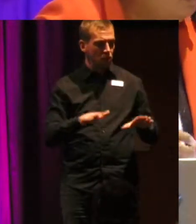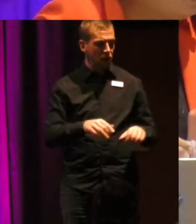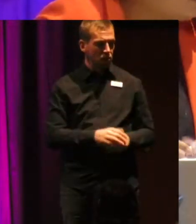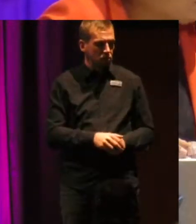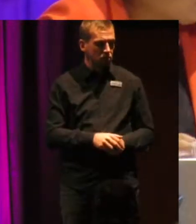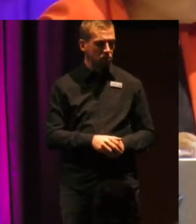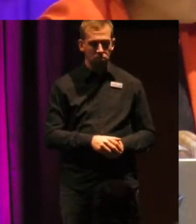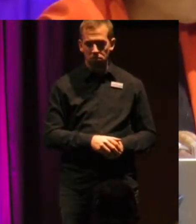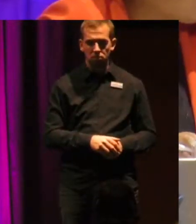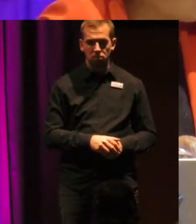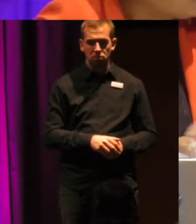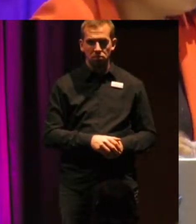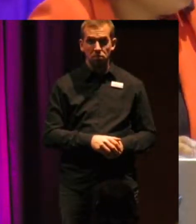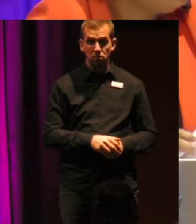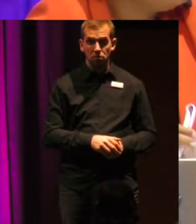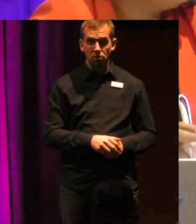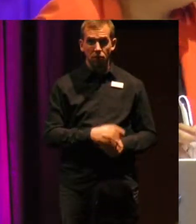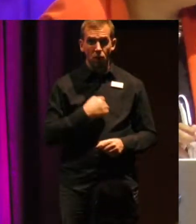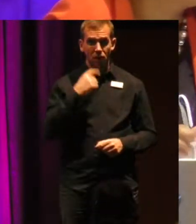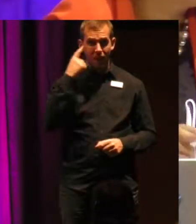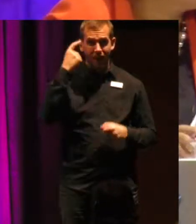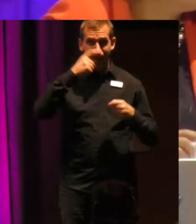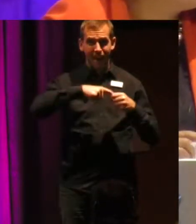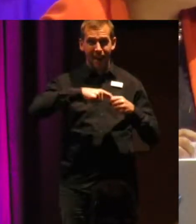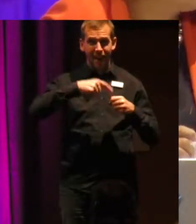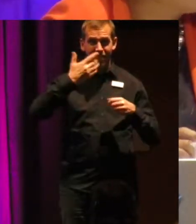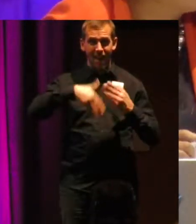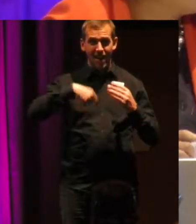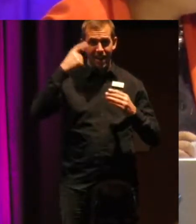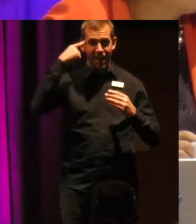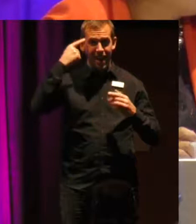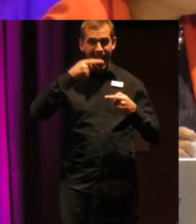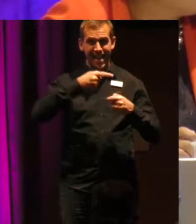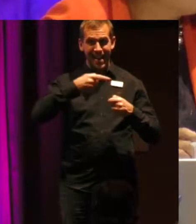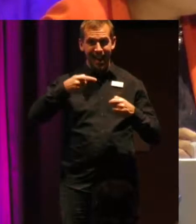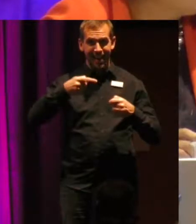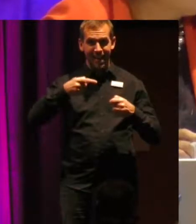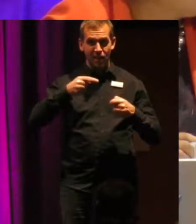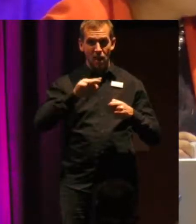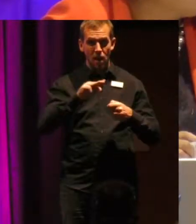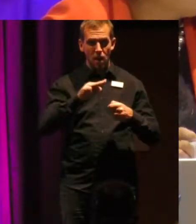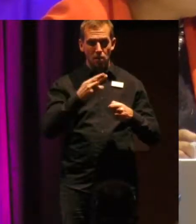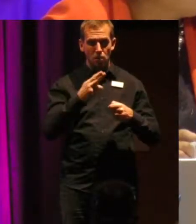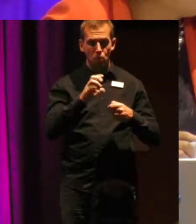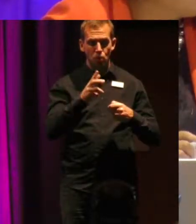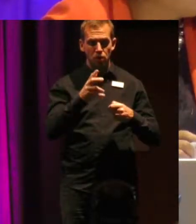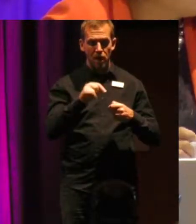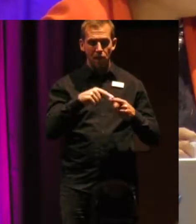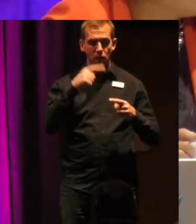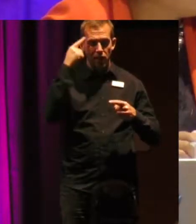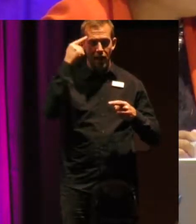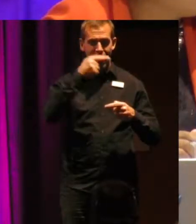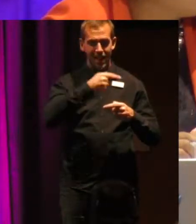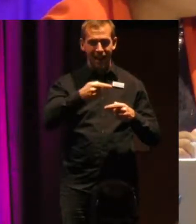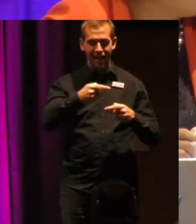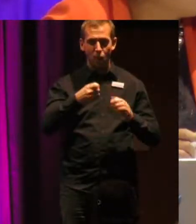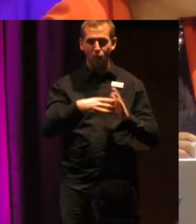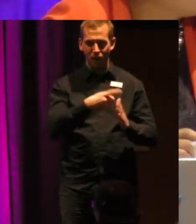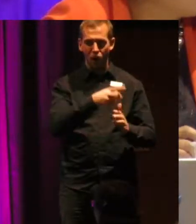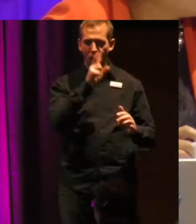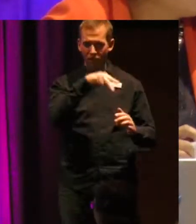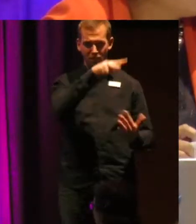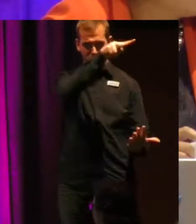I'm going to say this is a negative word. And how does it affect people to constantly